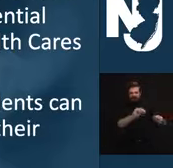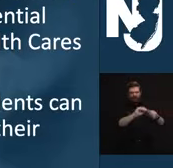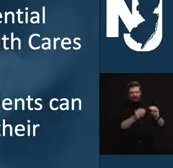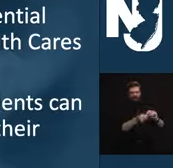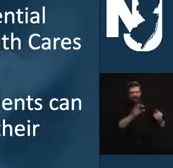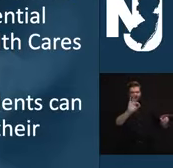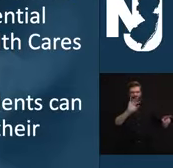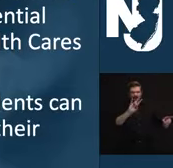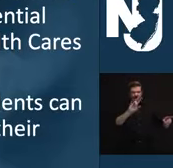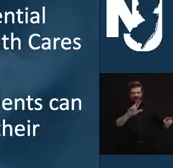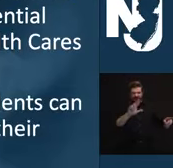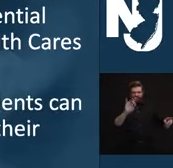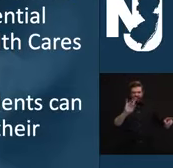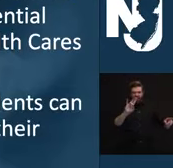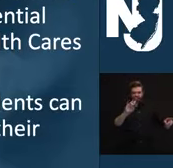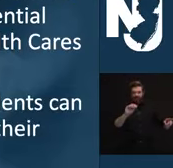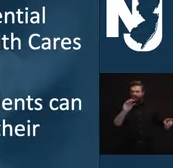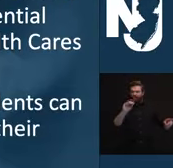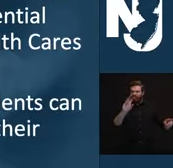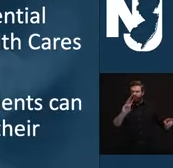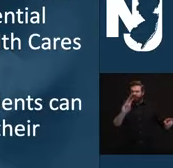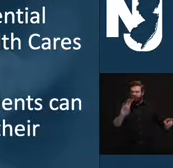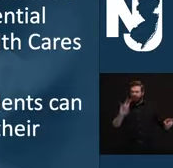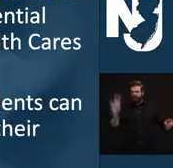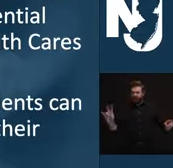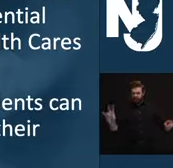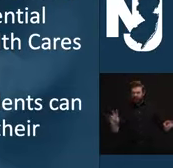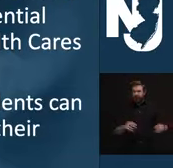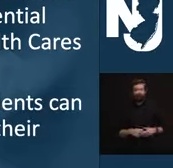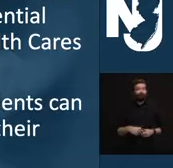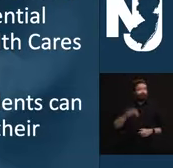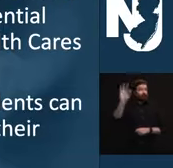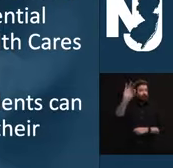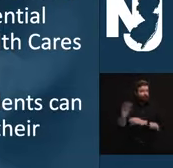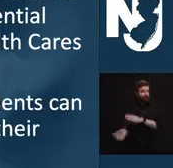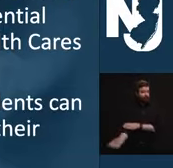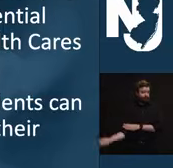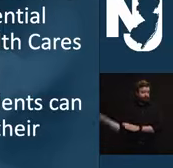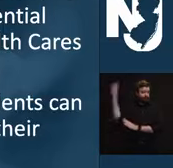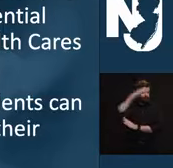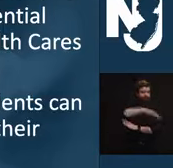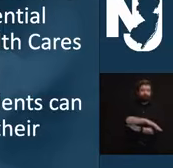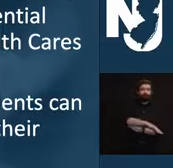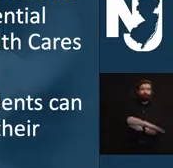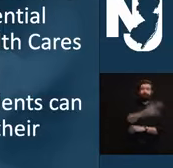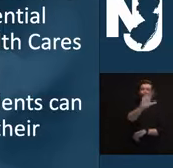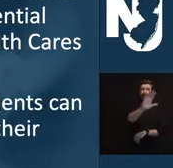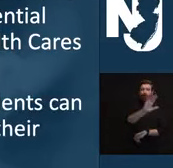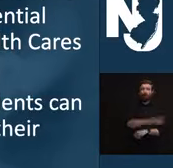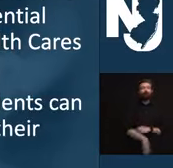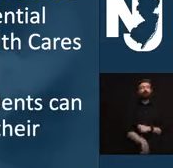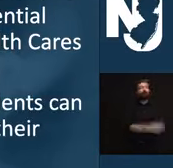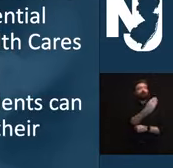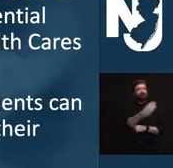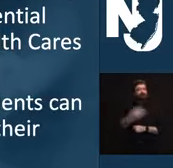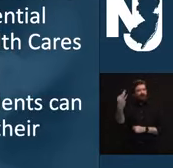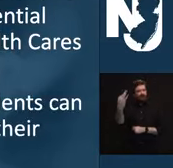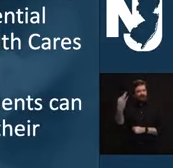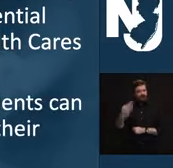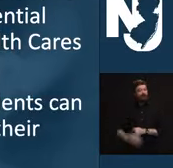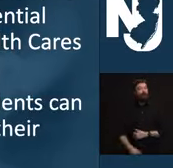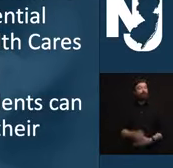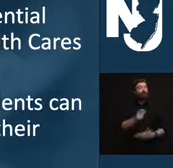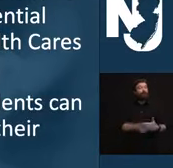973-870-0677. That's the number at the bottom there, from 9 a.m. to 5 p.m. Monday through Friday. And again, support is free, it's confidential,